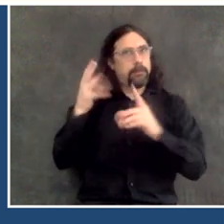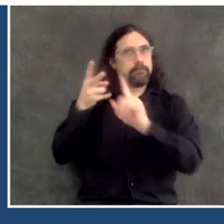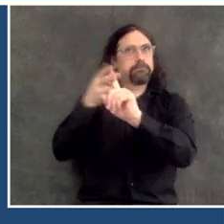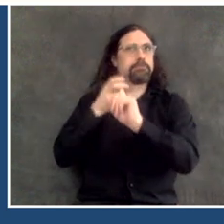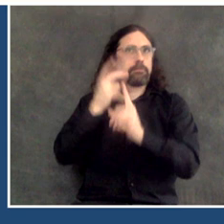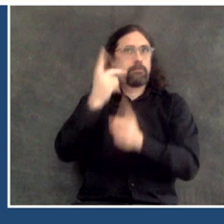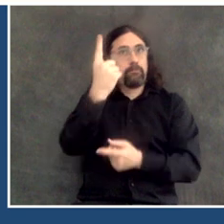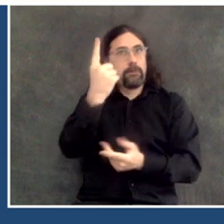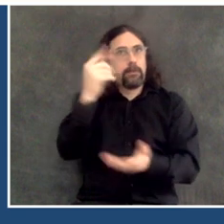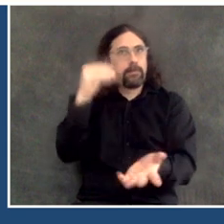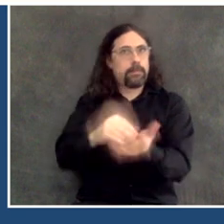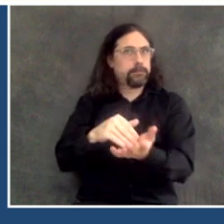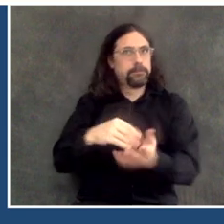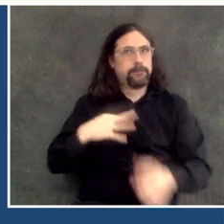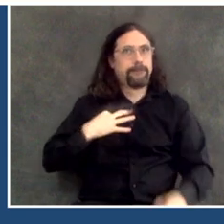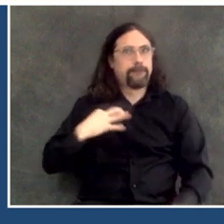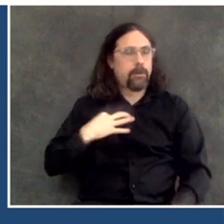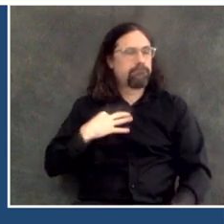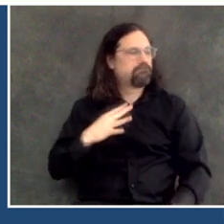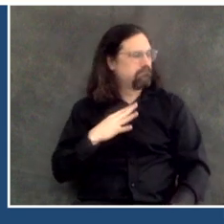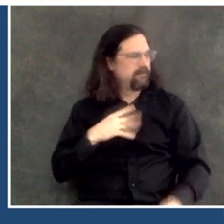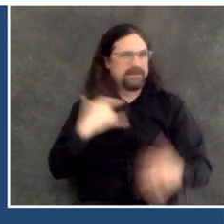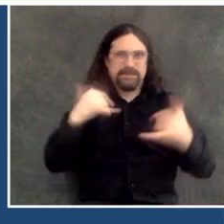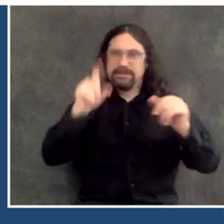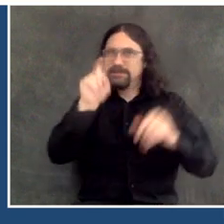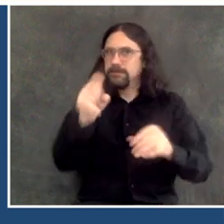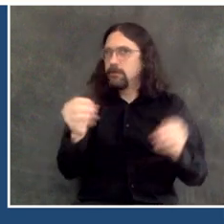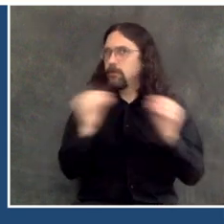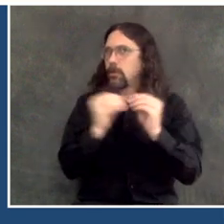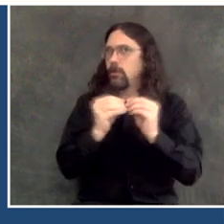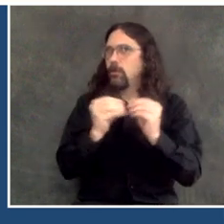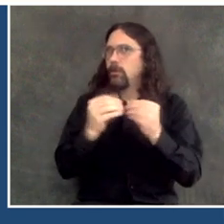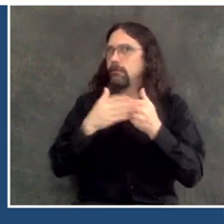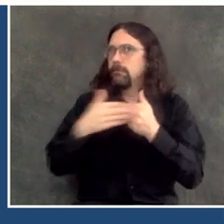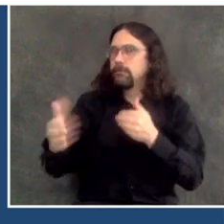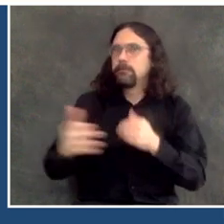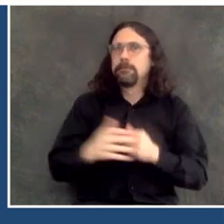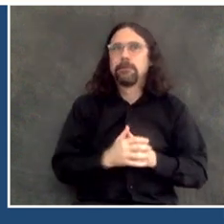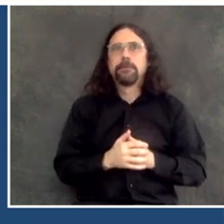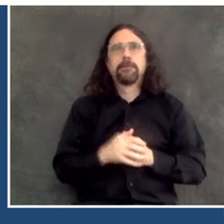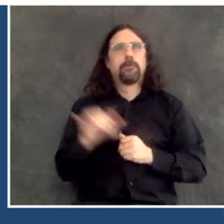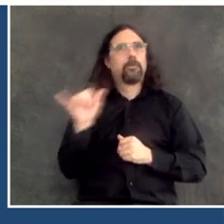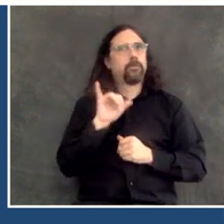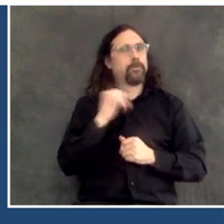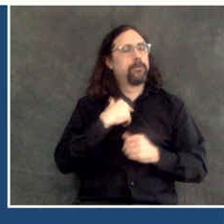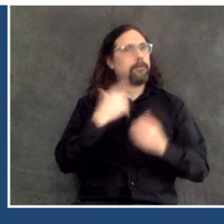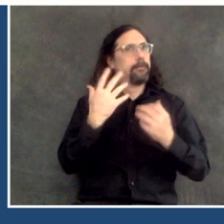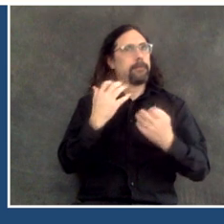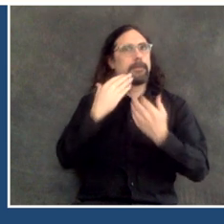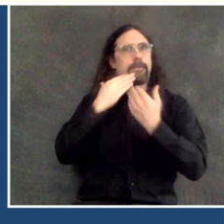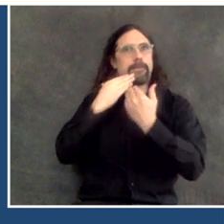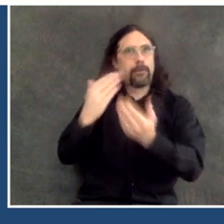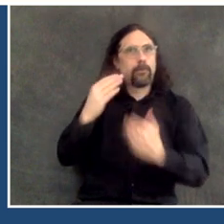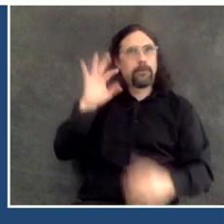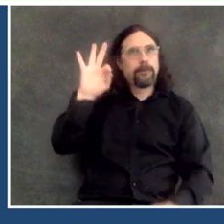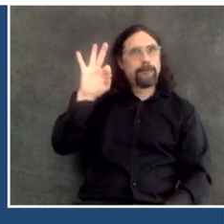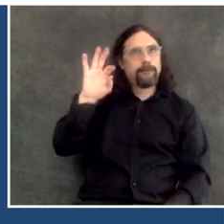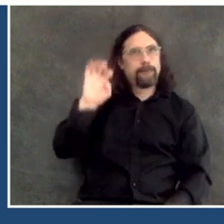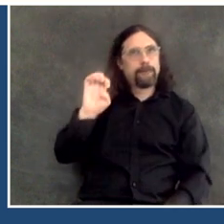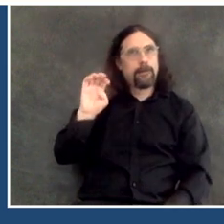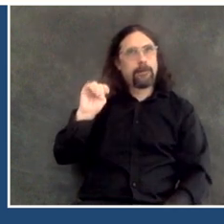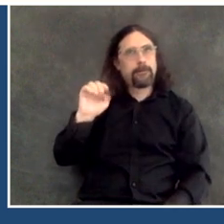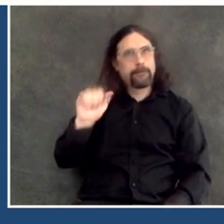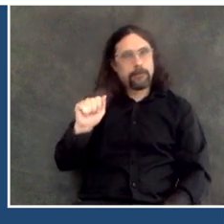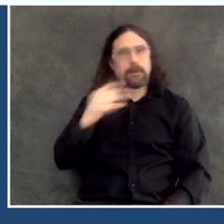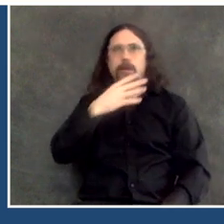FEMA, I've been talking to the White House, to FEMA, to the military since last week. A request I've